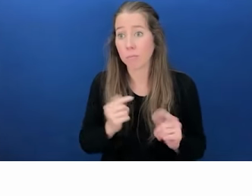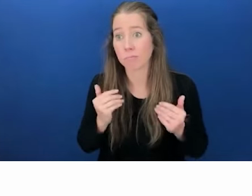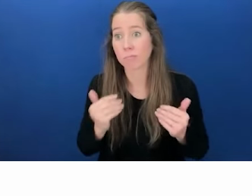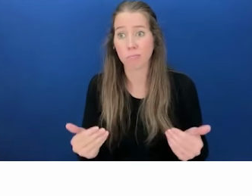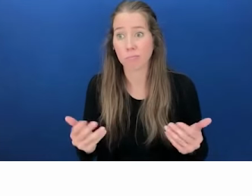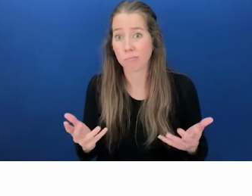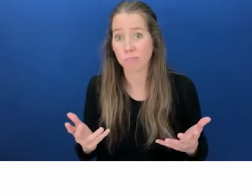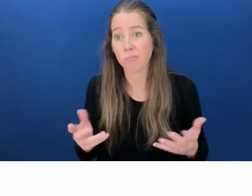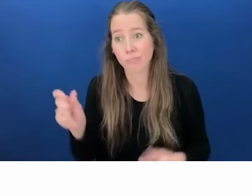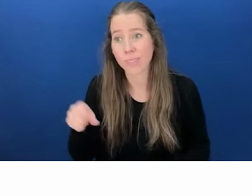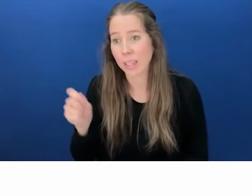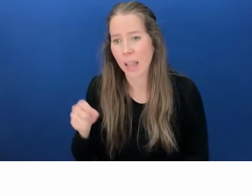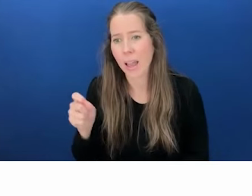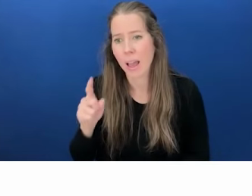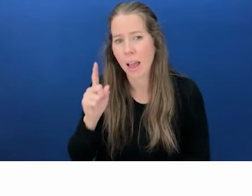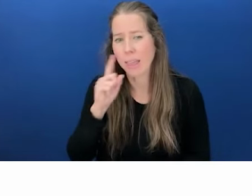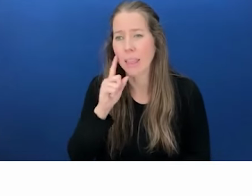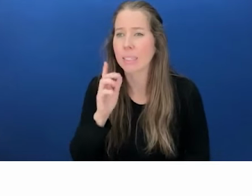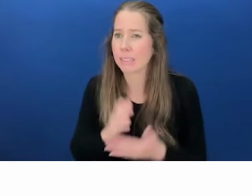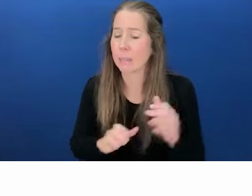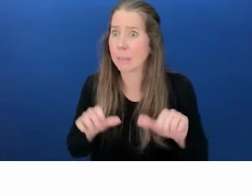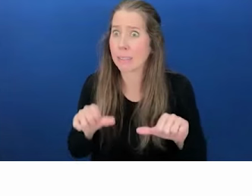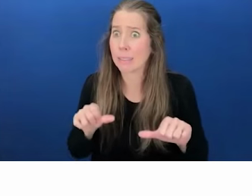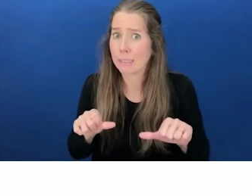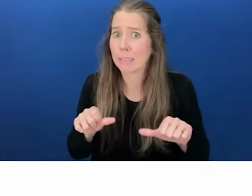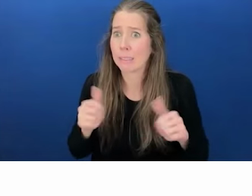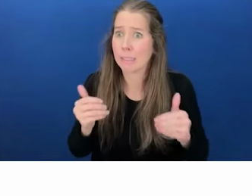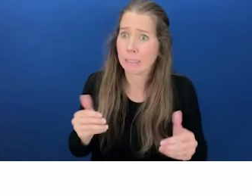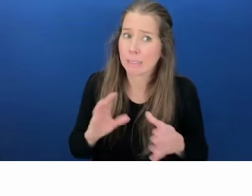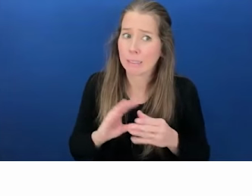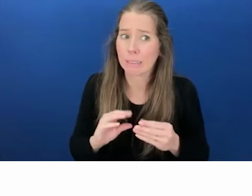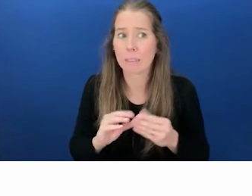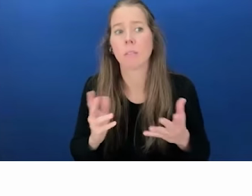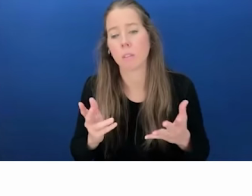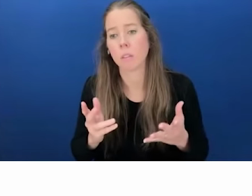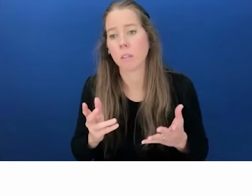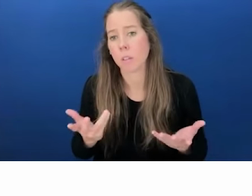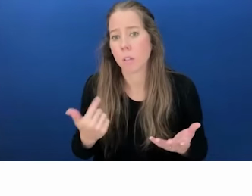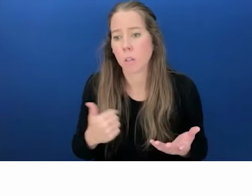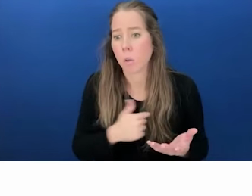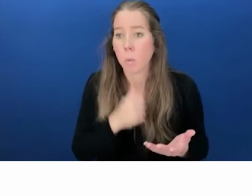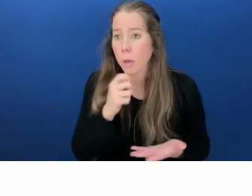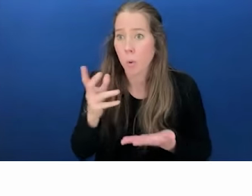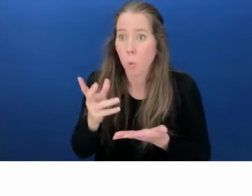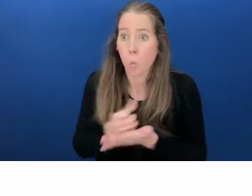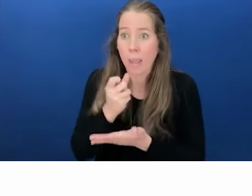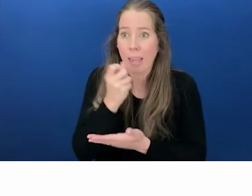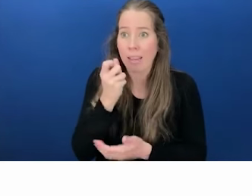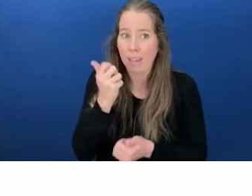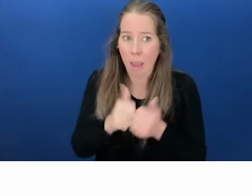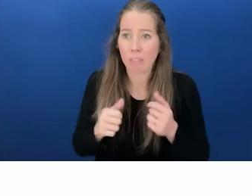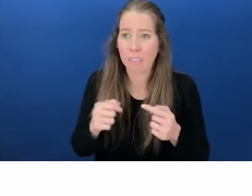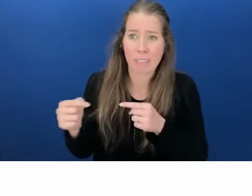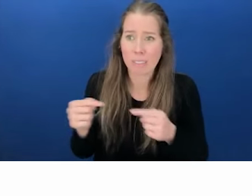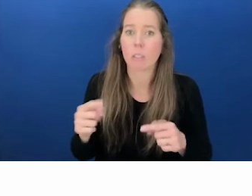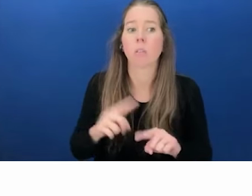forward. Yeah, yeah. I think there was some hesitancy, but there, you know. It's, so we don't win every fight, but I mean, there